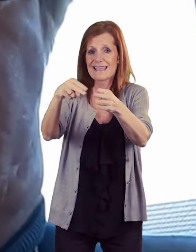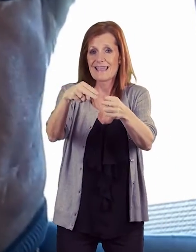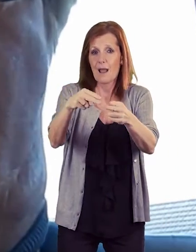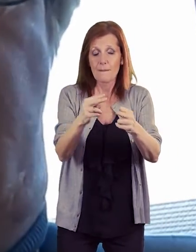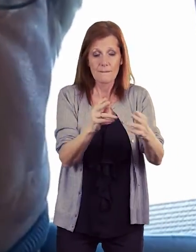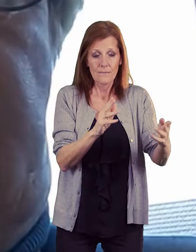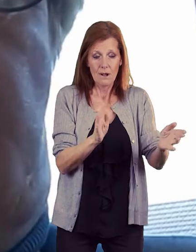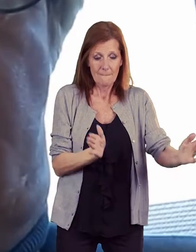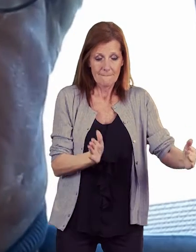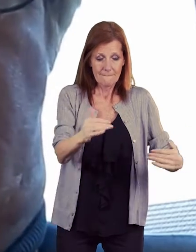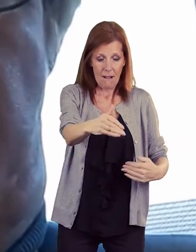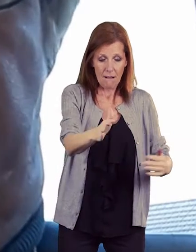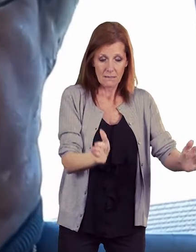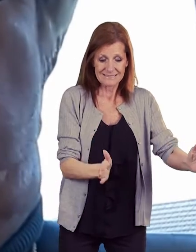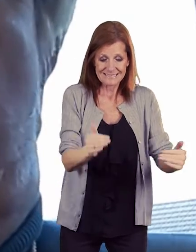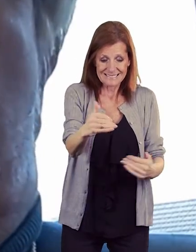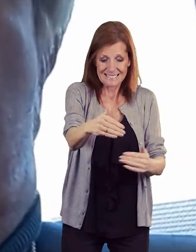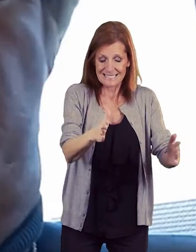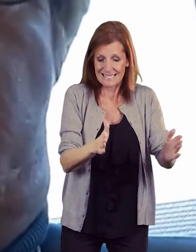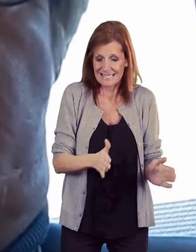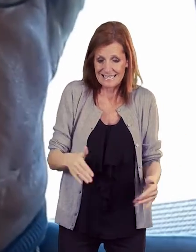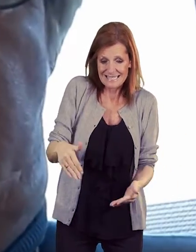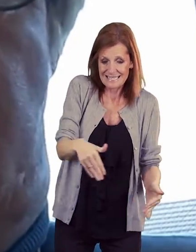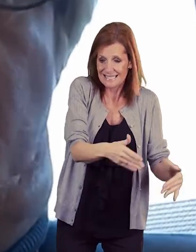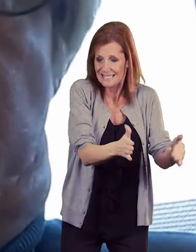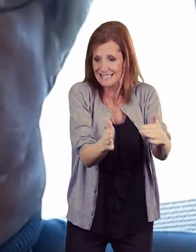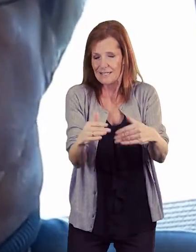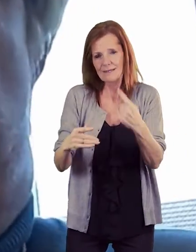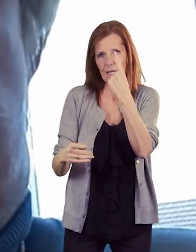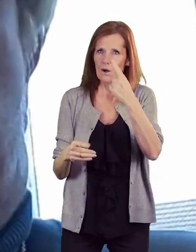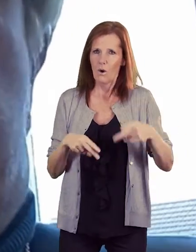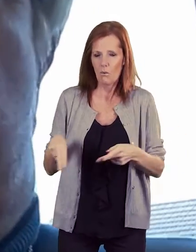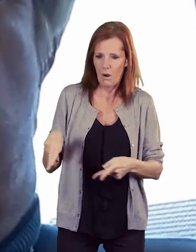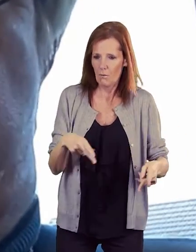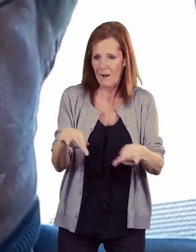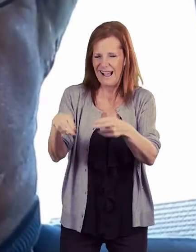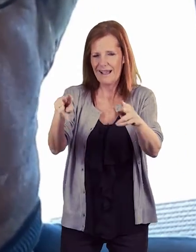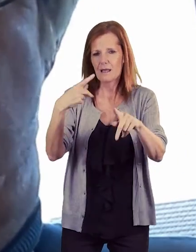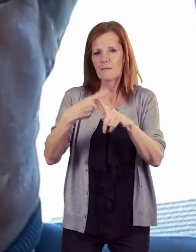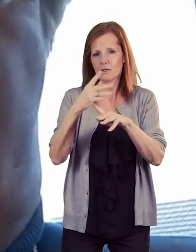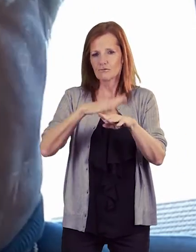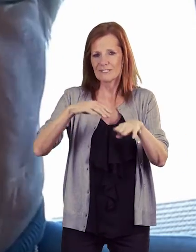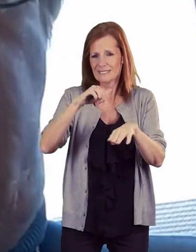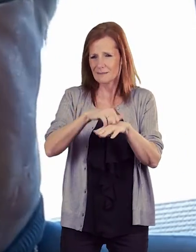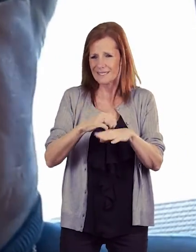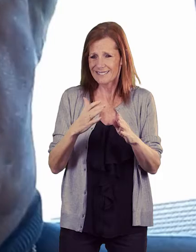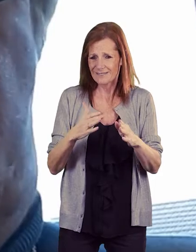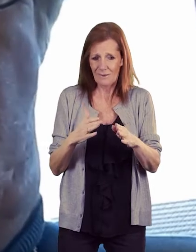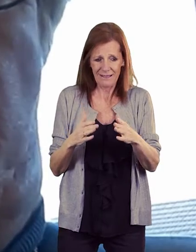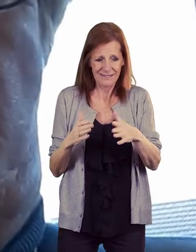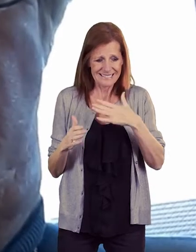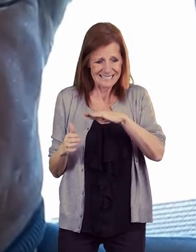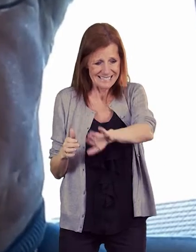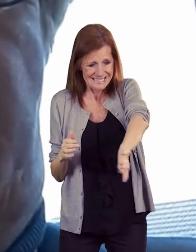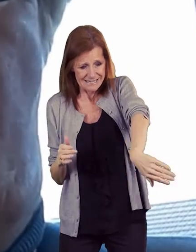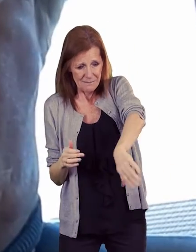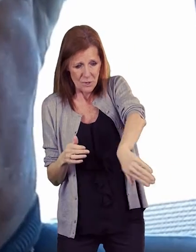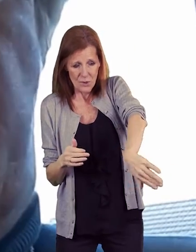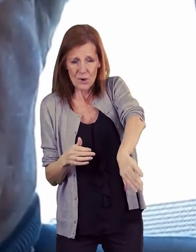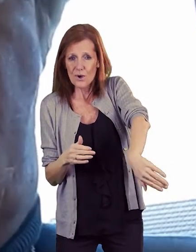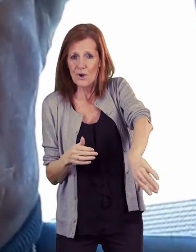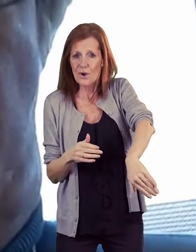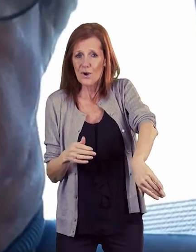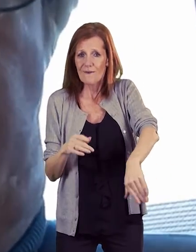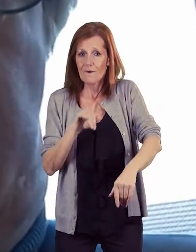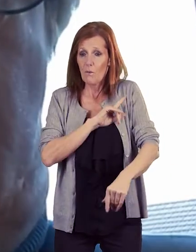barricaded with boxes and all sorts of things because of Christmas as well. Those need to be moved as well